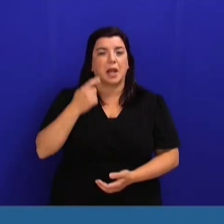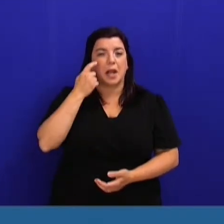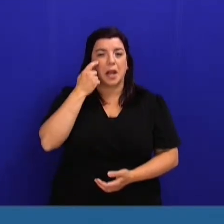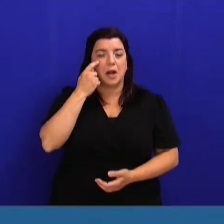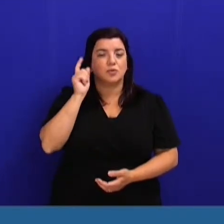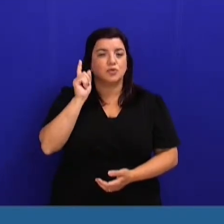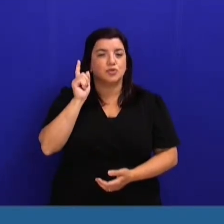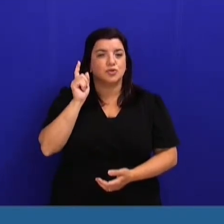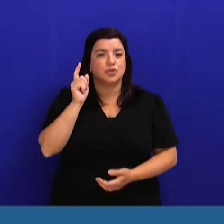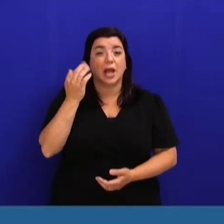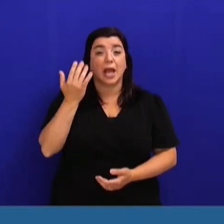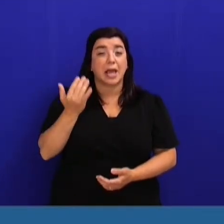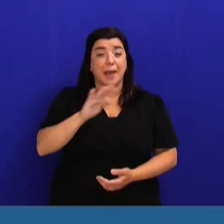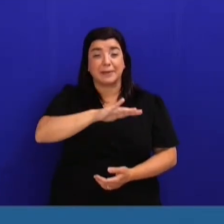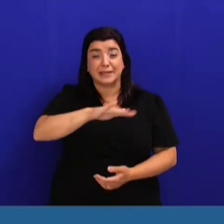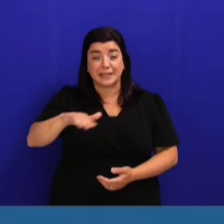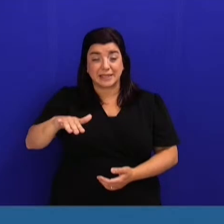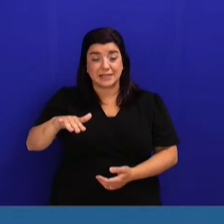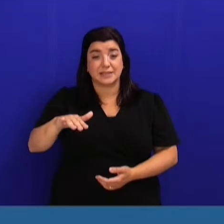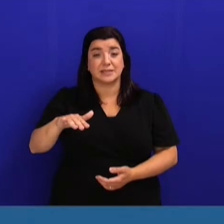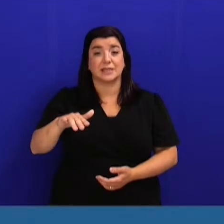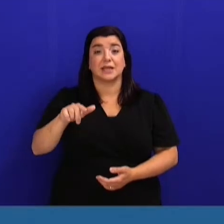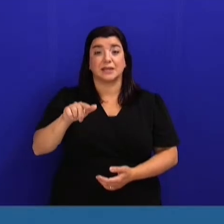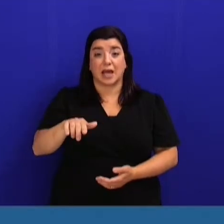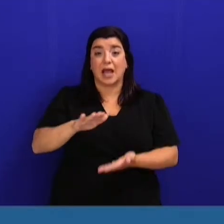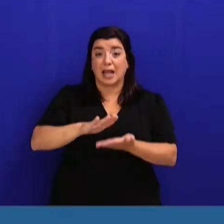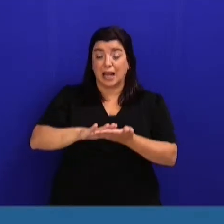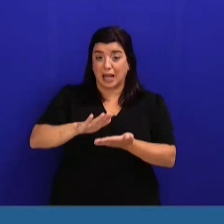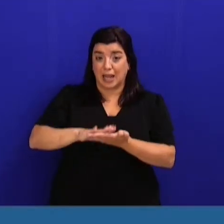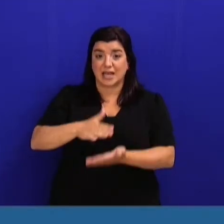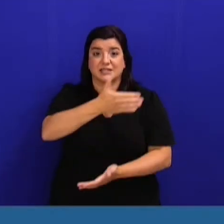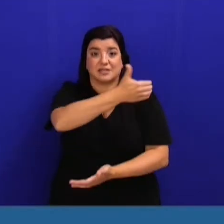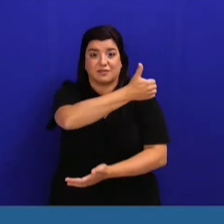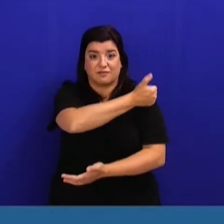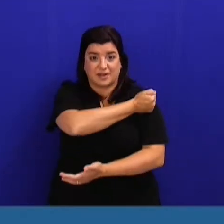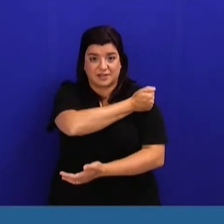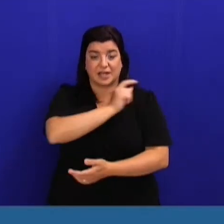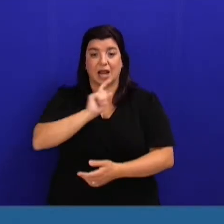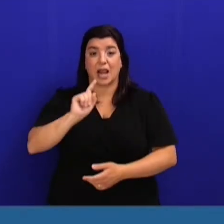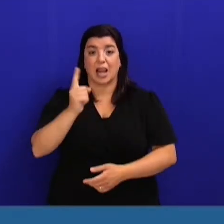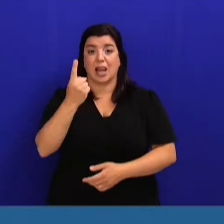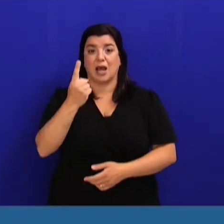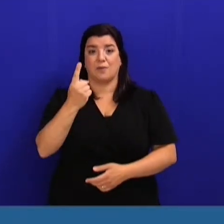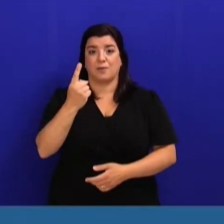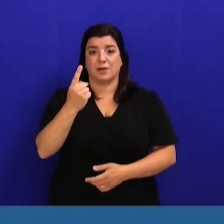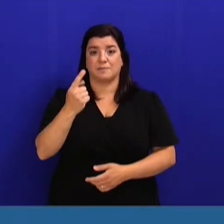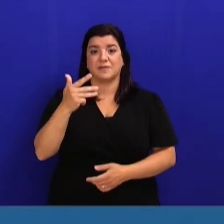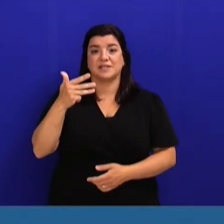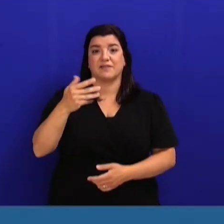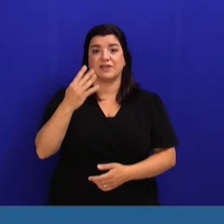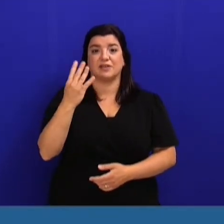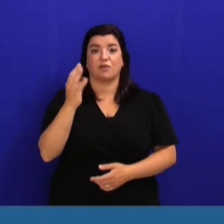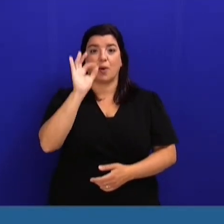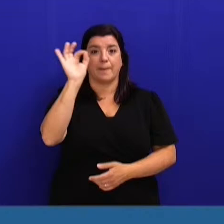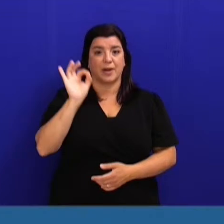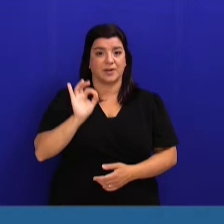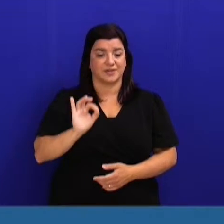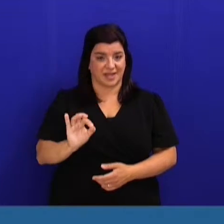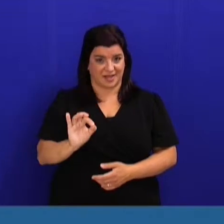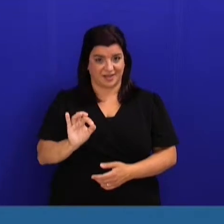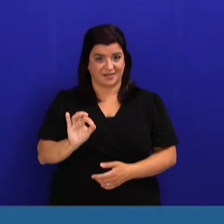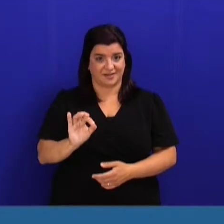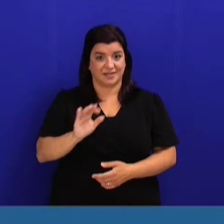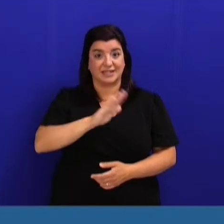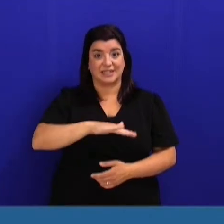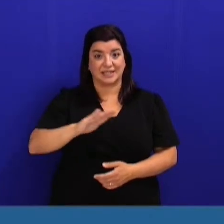lejn l-ammont ta' persuni li huma ħadu it-tilqim bħala first dose għandna 74% tal-population il fuq